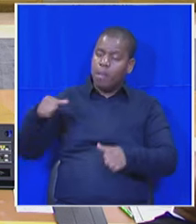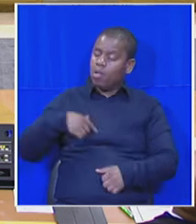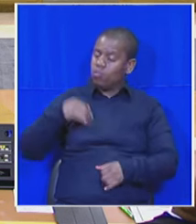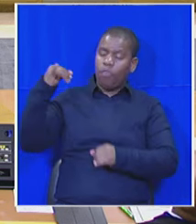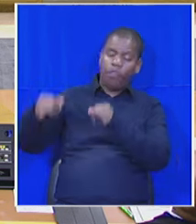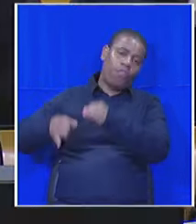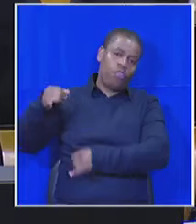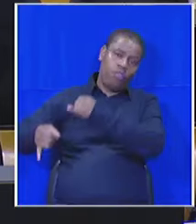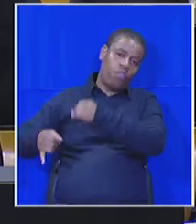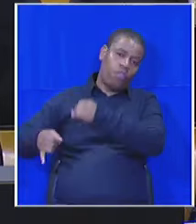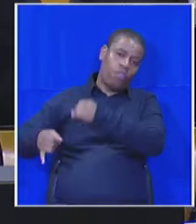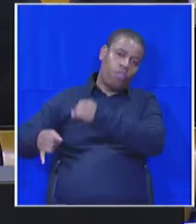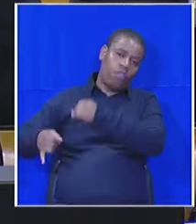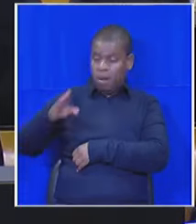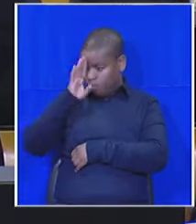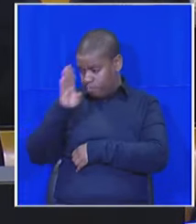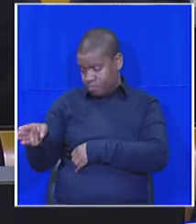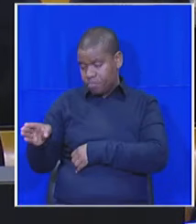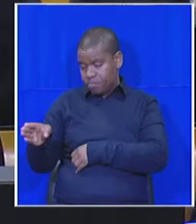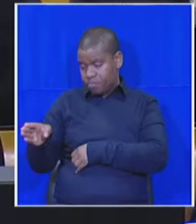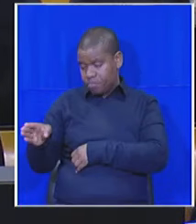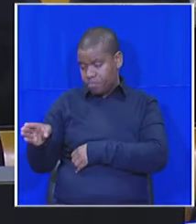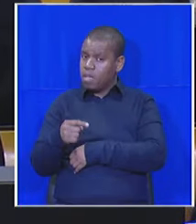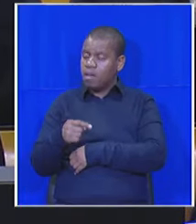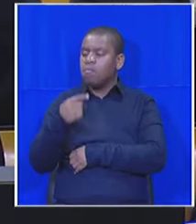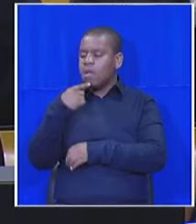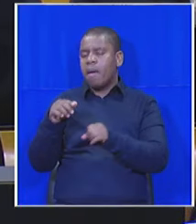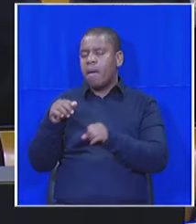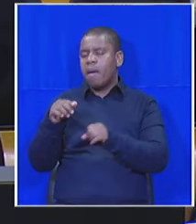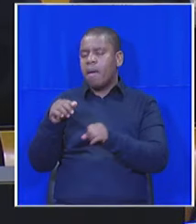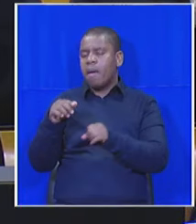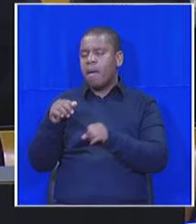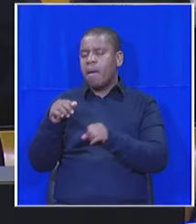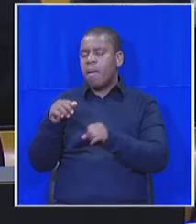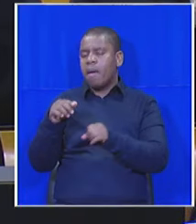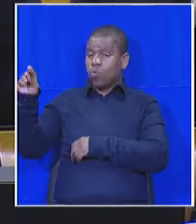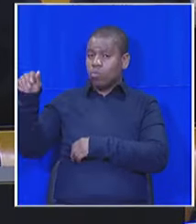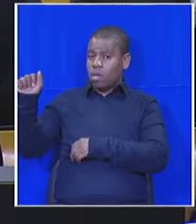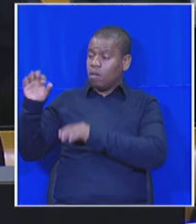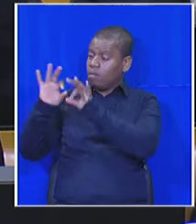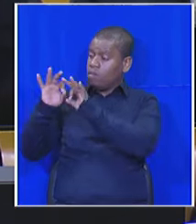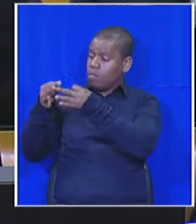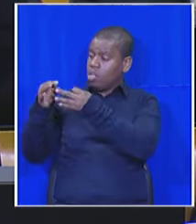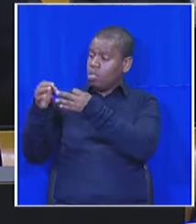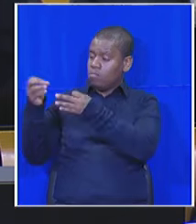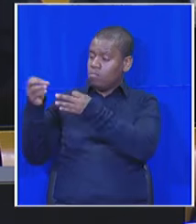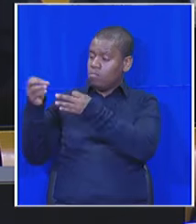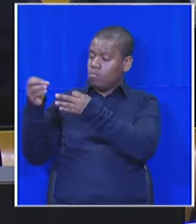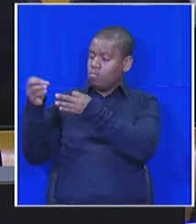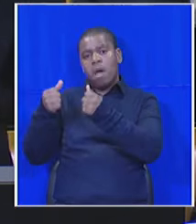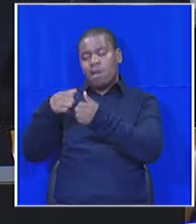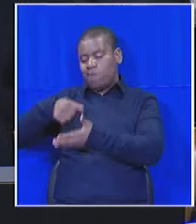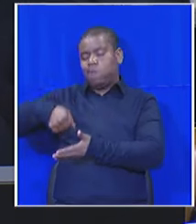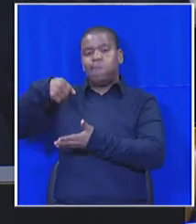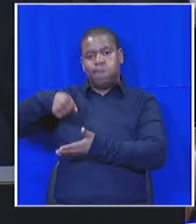Therefore, by saying that he might have carried a bag full of money from the Guptas, thus casting aspersion on